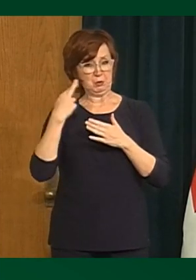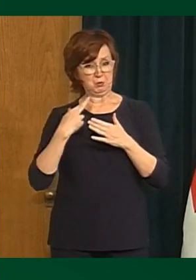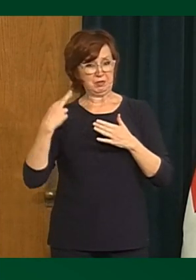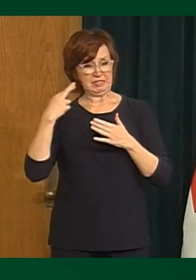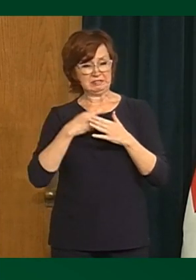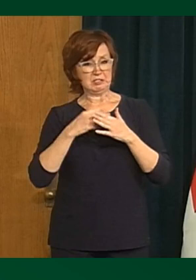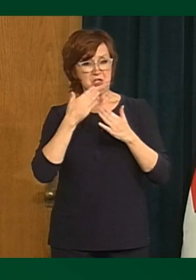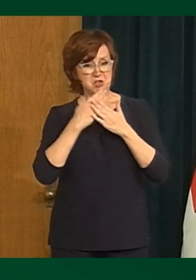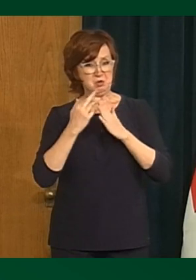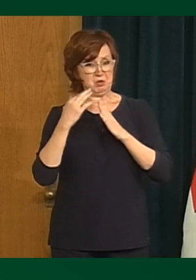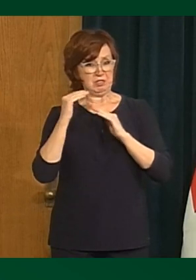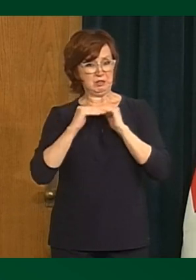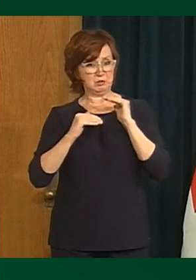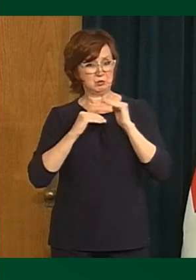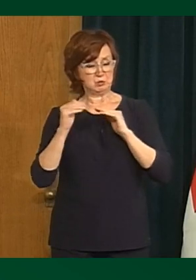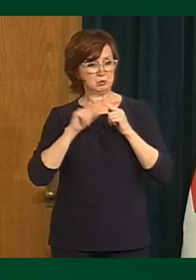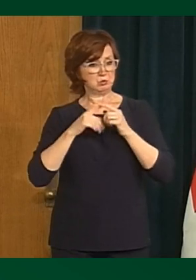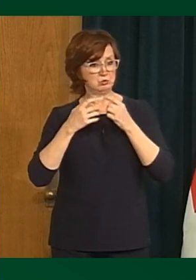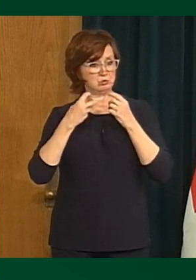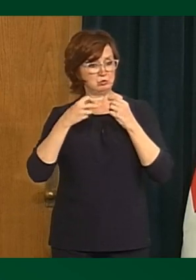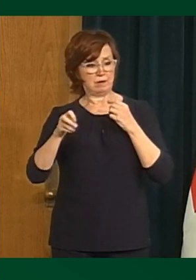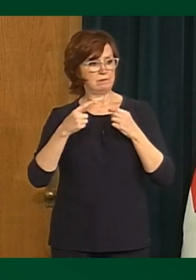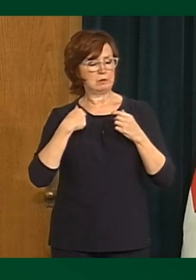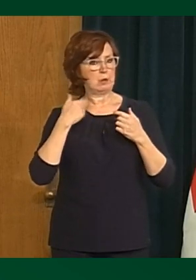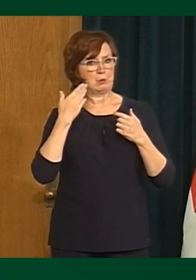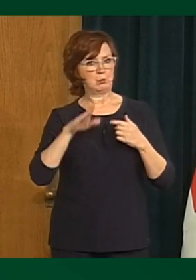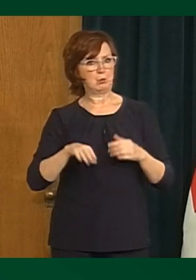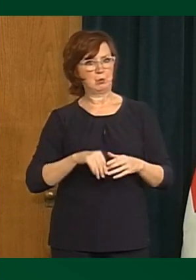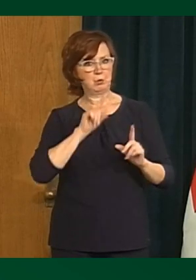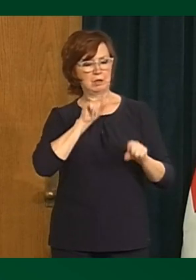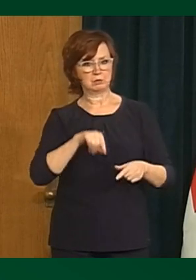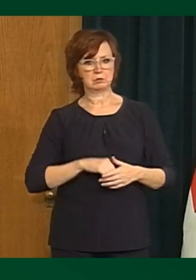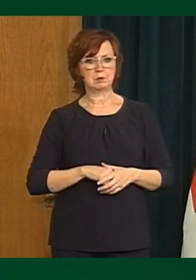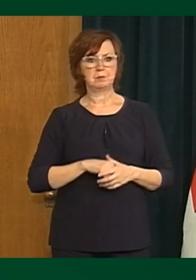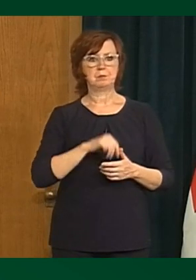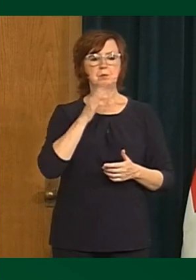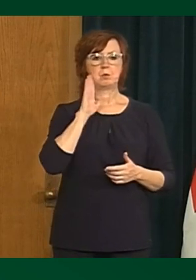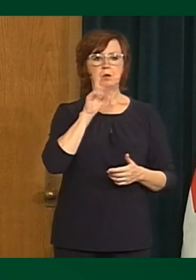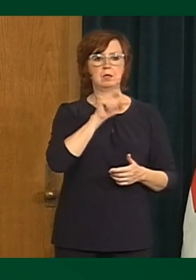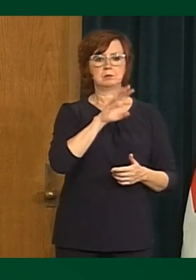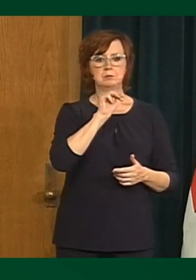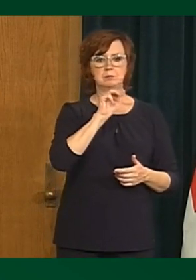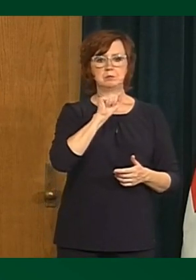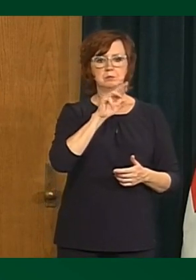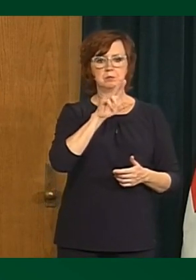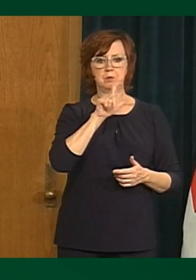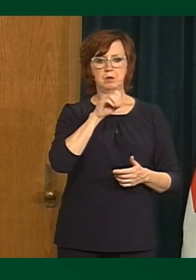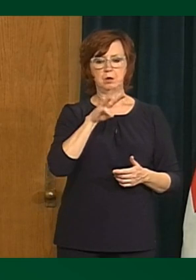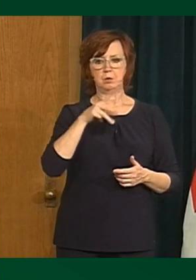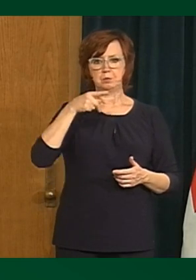clarification or direction was given, that would be a question best for Marlo Reynolds. I can have him follow, or